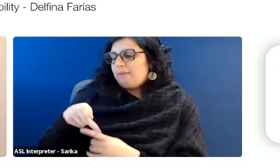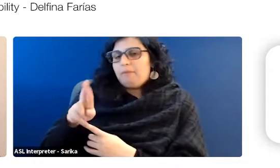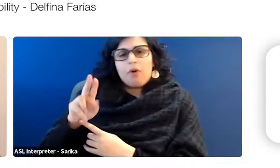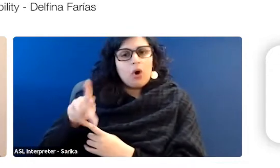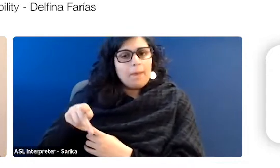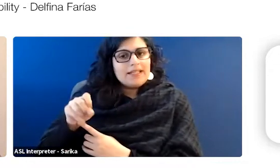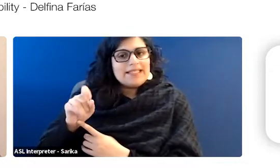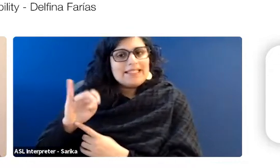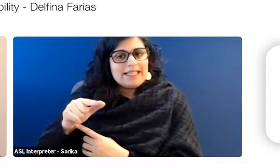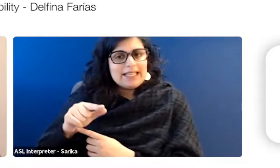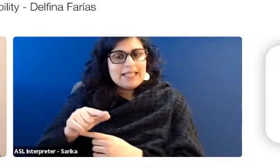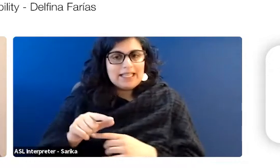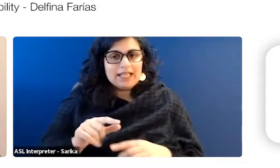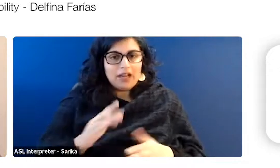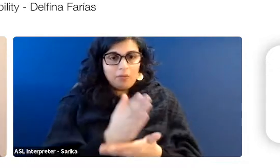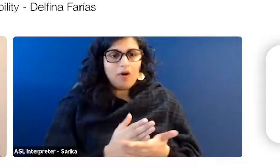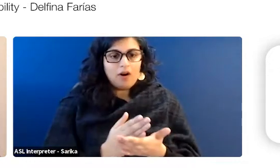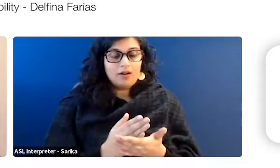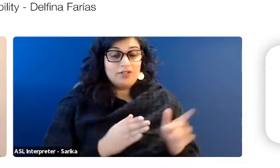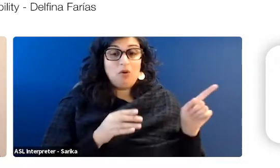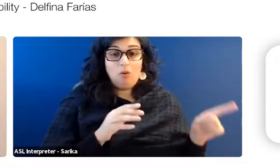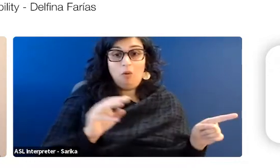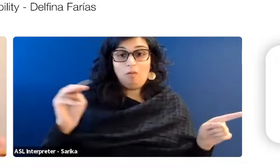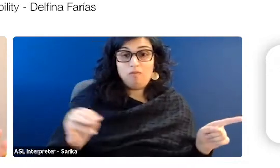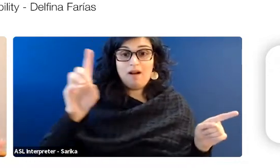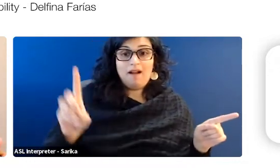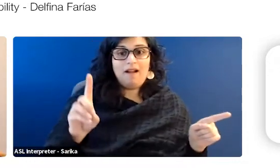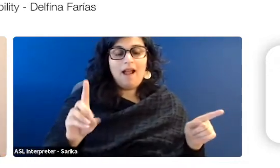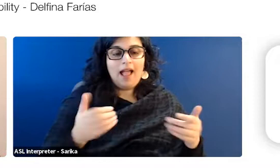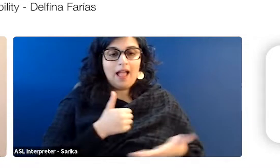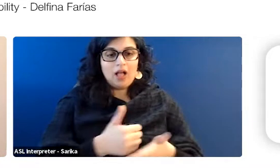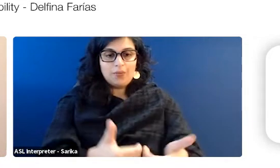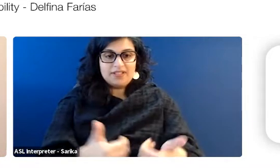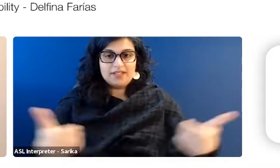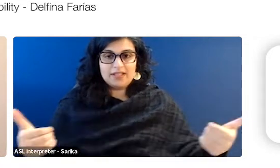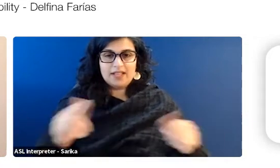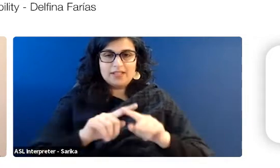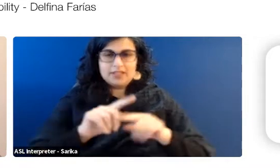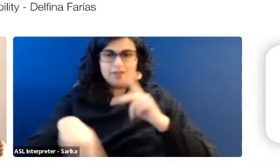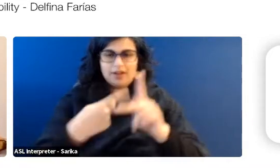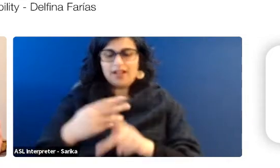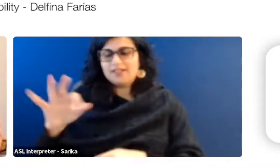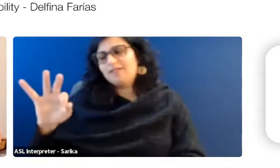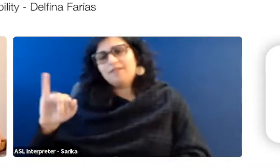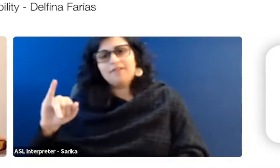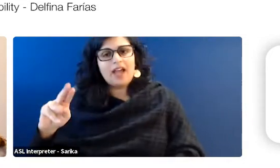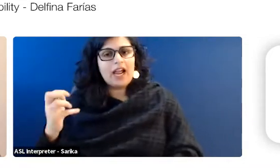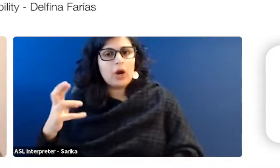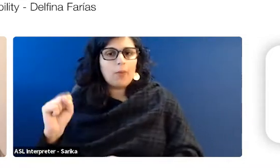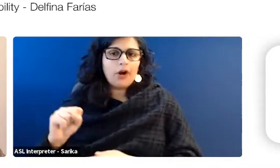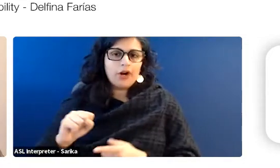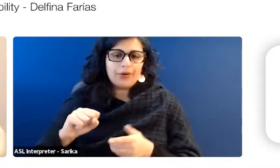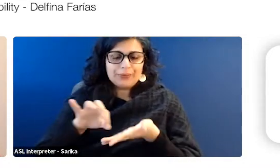what modular design helps with is basically just to separate different types of fibers and different types